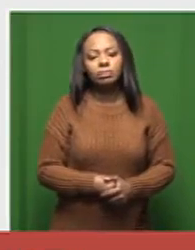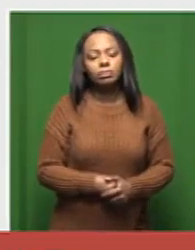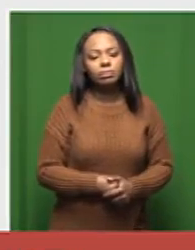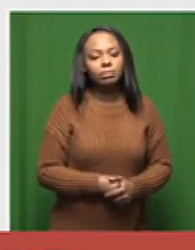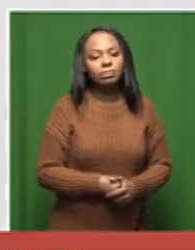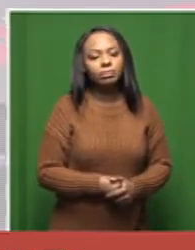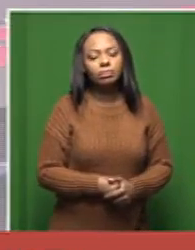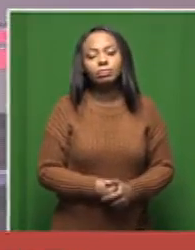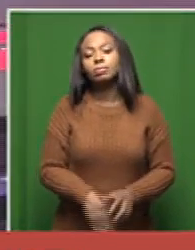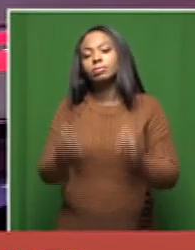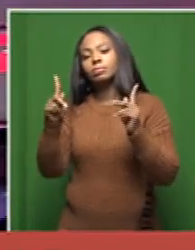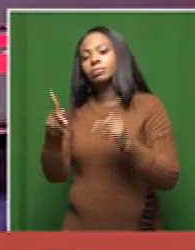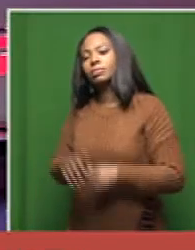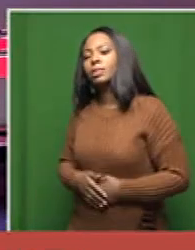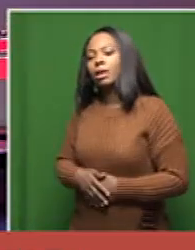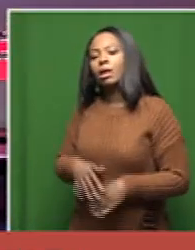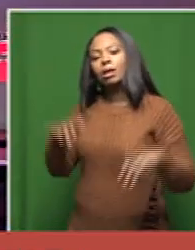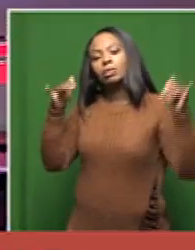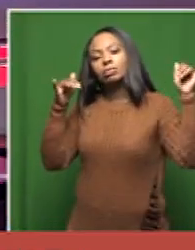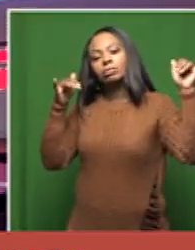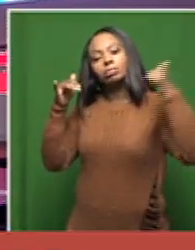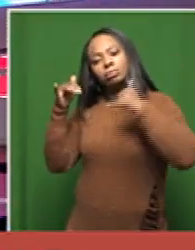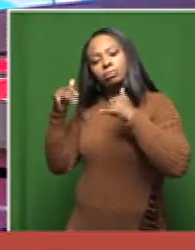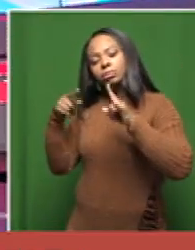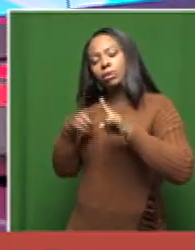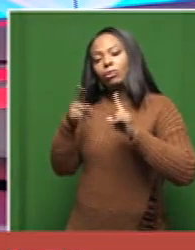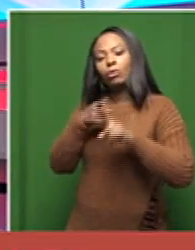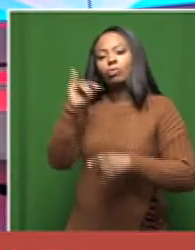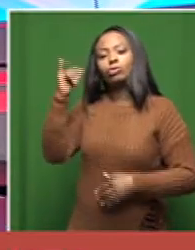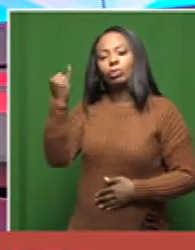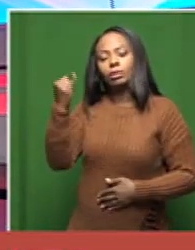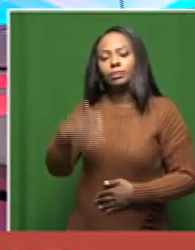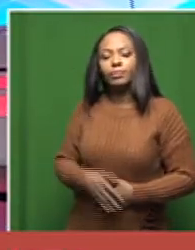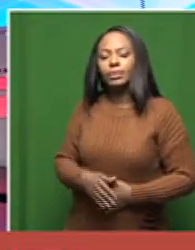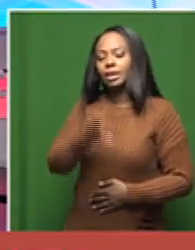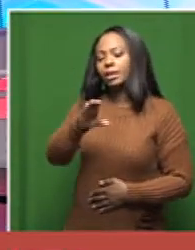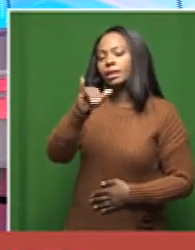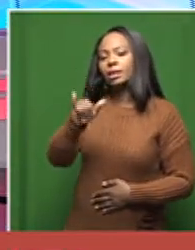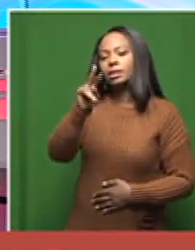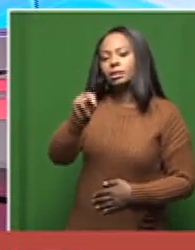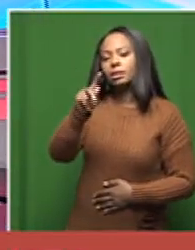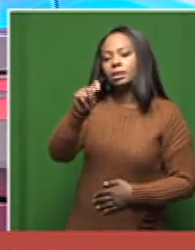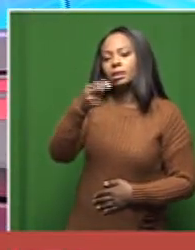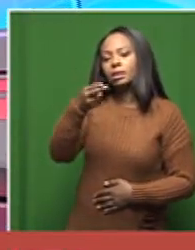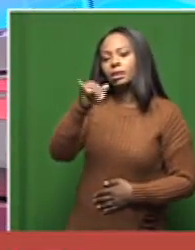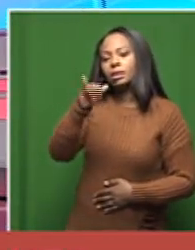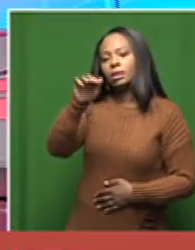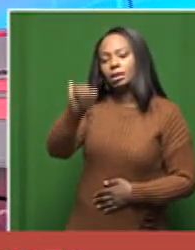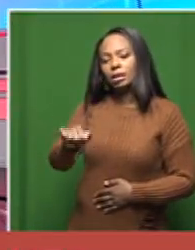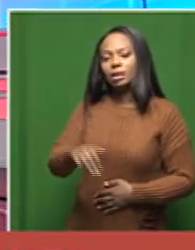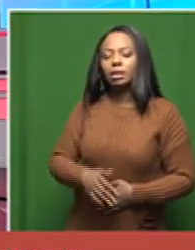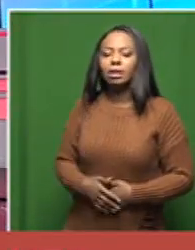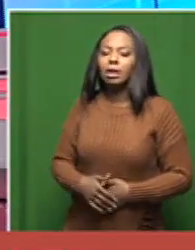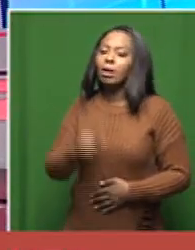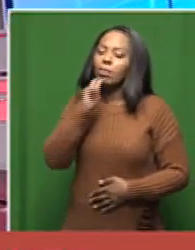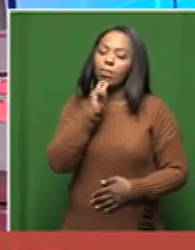right, so we have another caller, Cynthia, who's in Johannesburg. Cynthia, good morning to you. What would you like to ask? Good